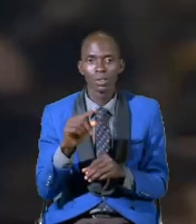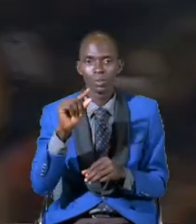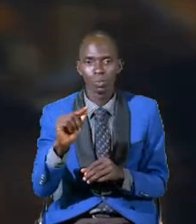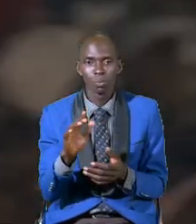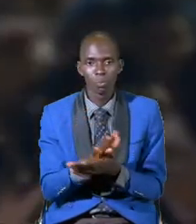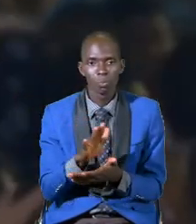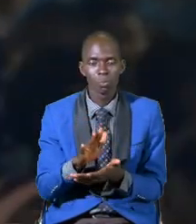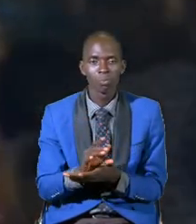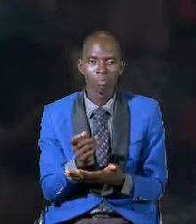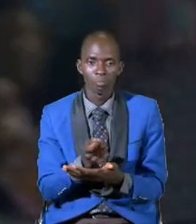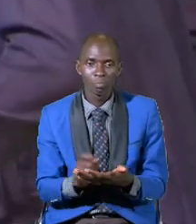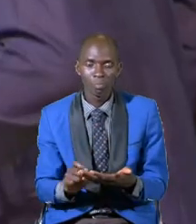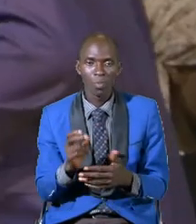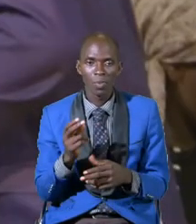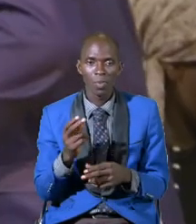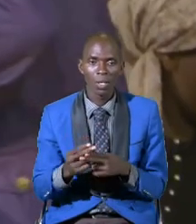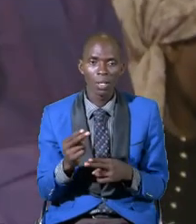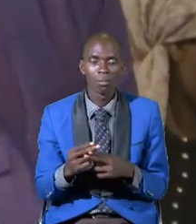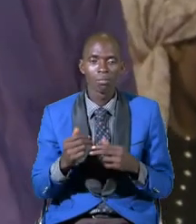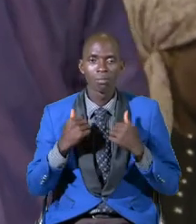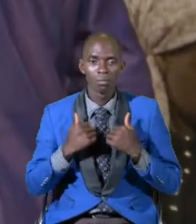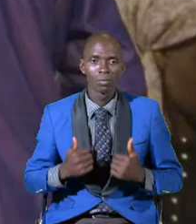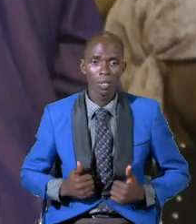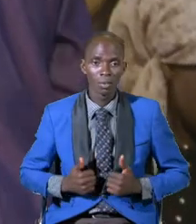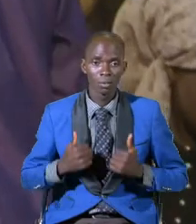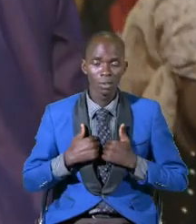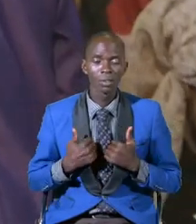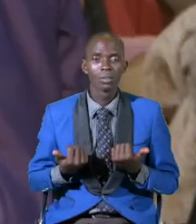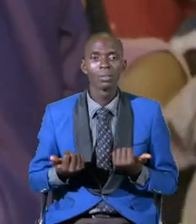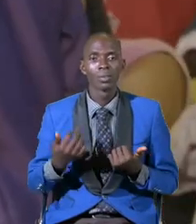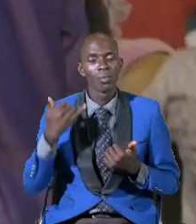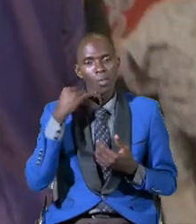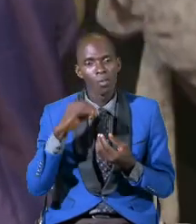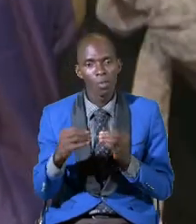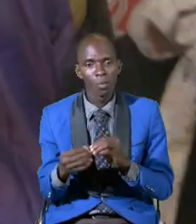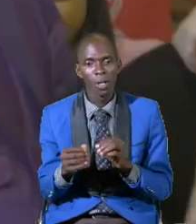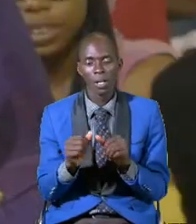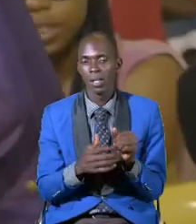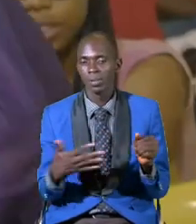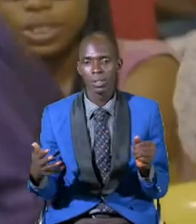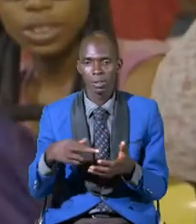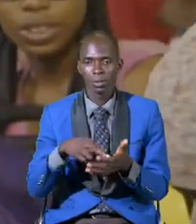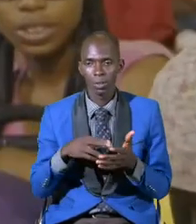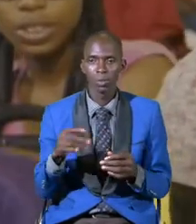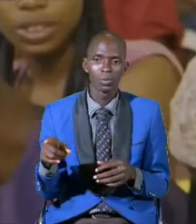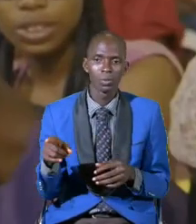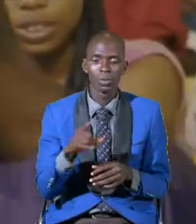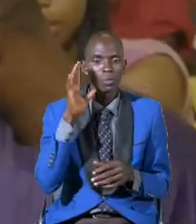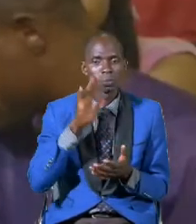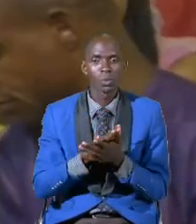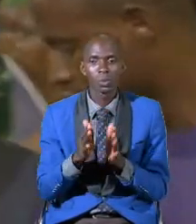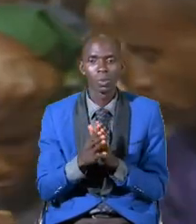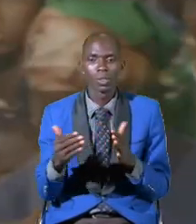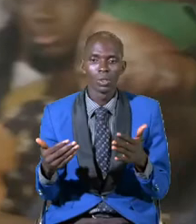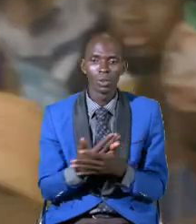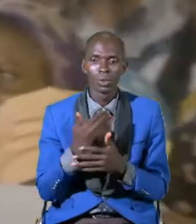to pray for everyone, new creatures today, everyone in Jesus' name. We call on our